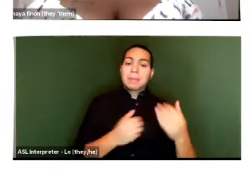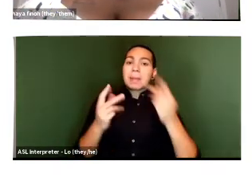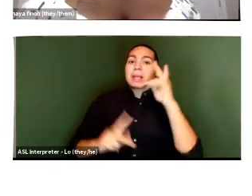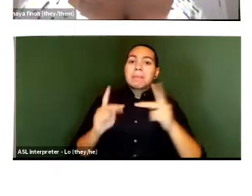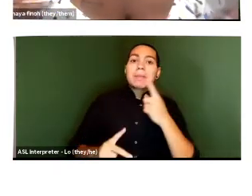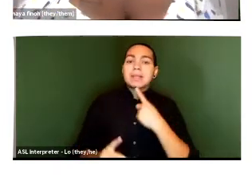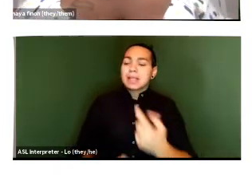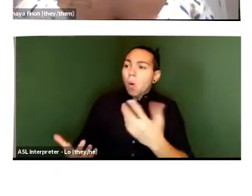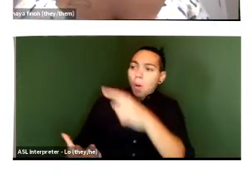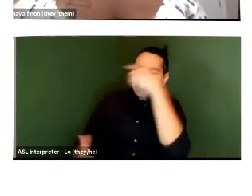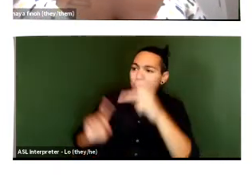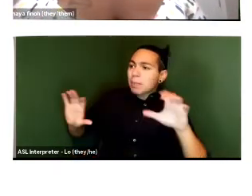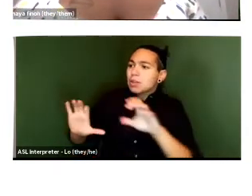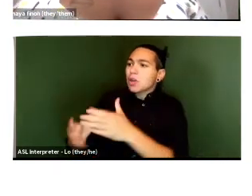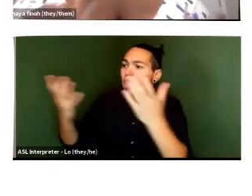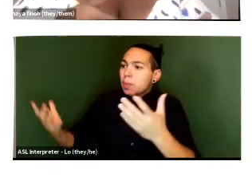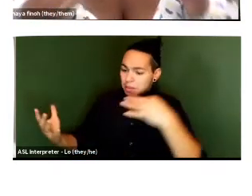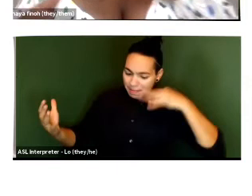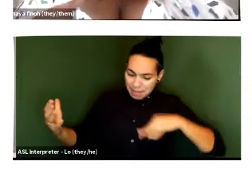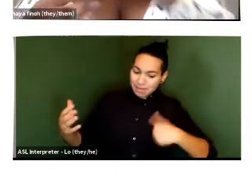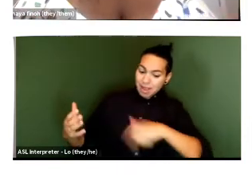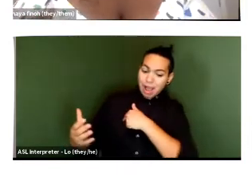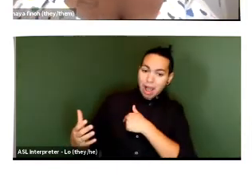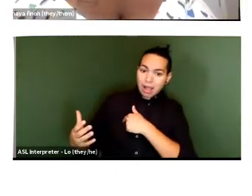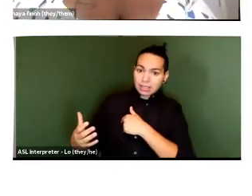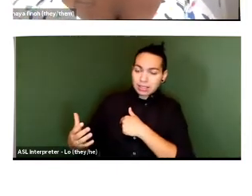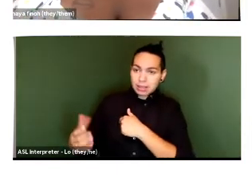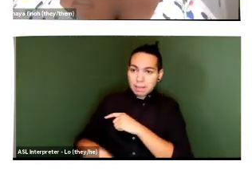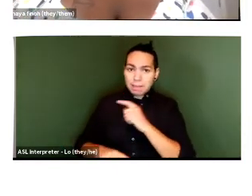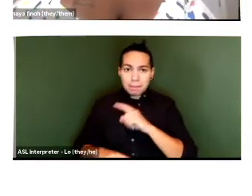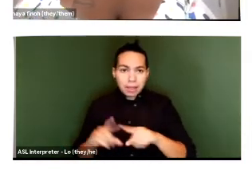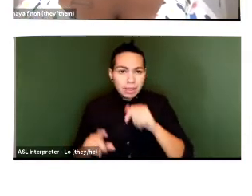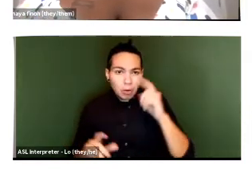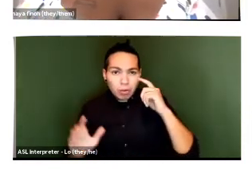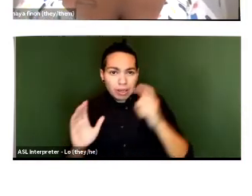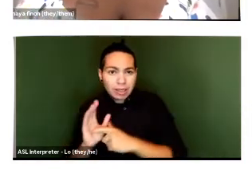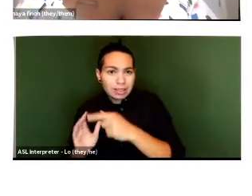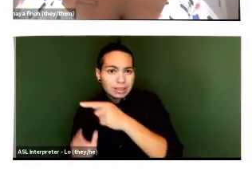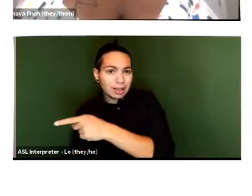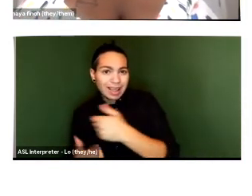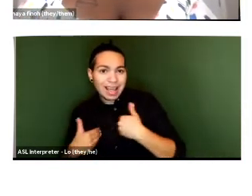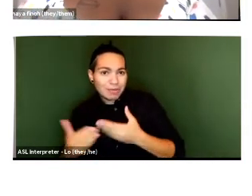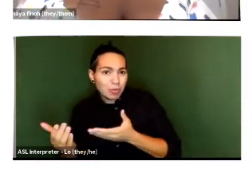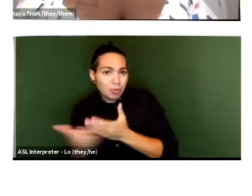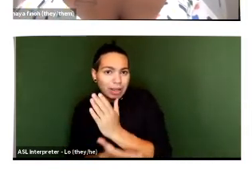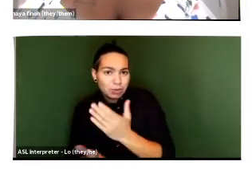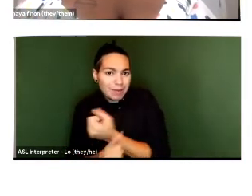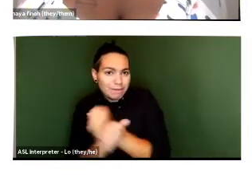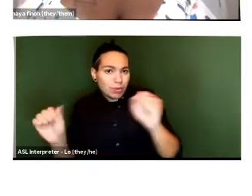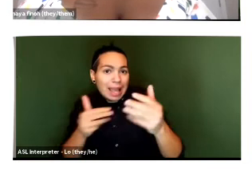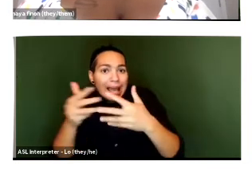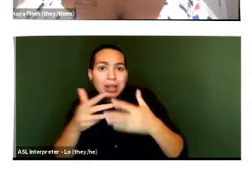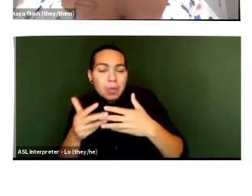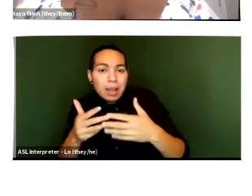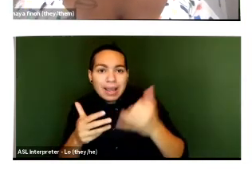so much that we've benefited from, without any mention of the simple fact that Black people have a right to fulfilling, joyous,